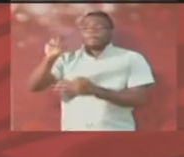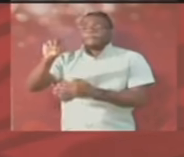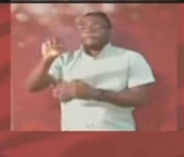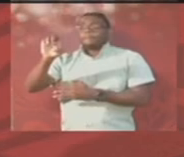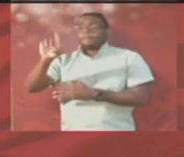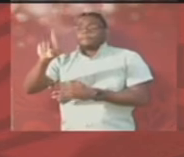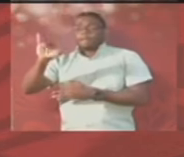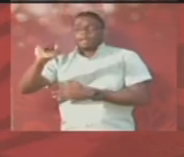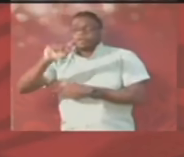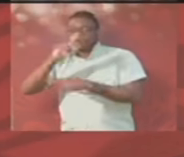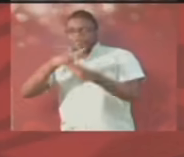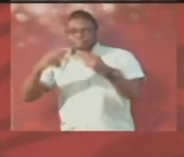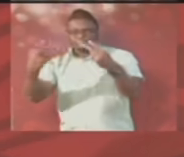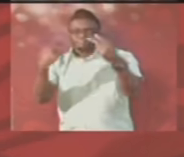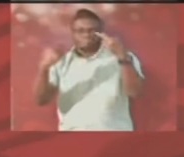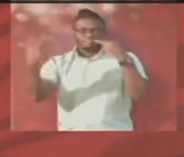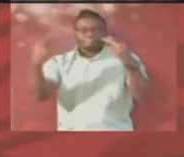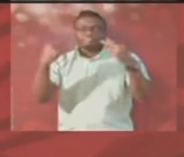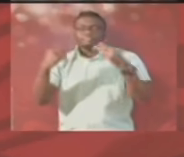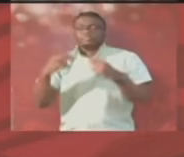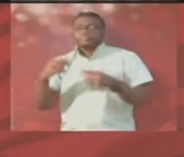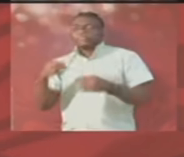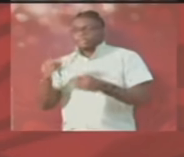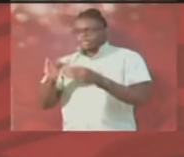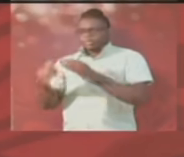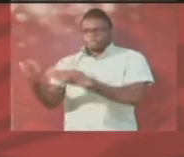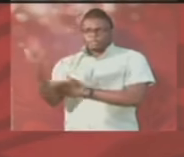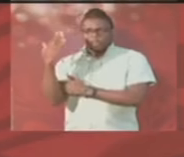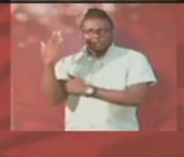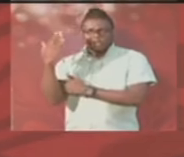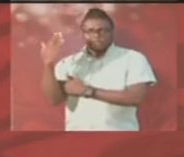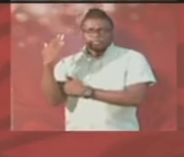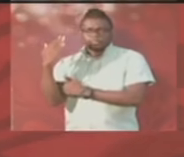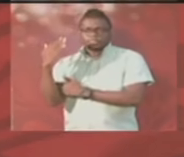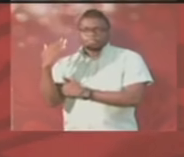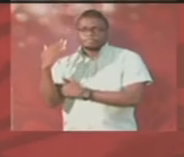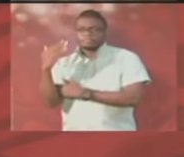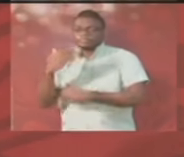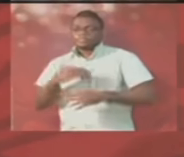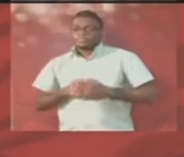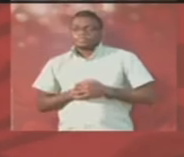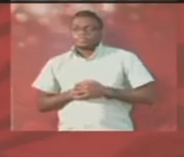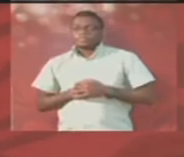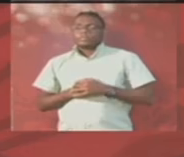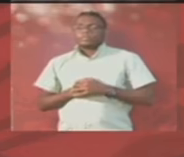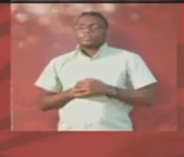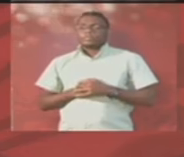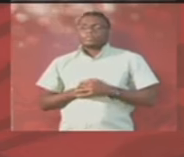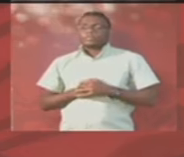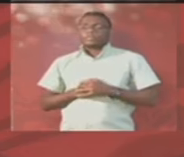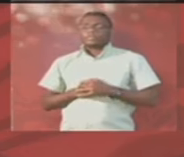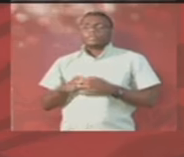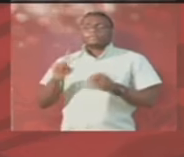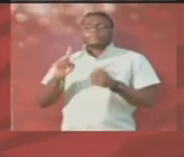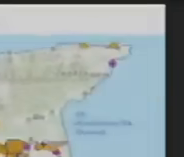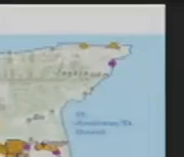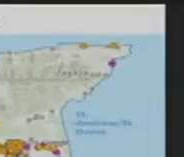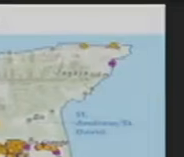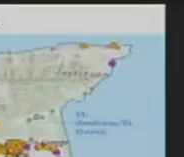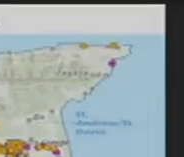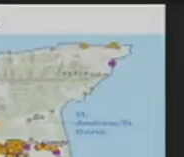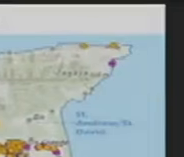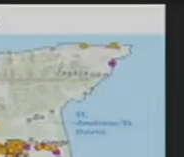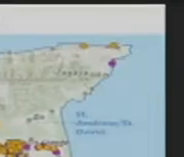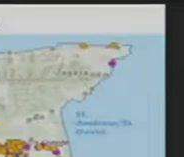morning. I say a special good morning to you all. As we move into my second slide, which will be my first map this morning,